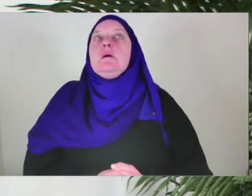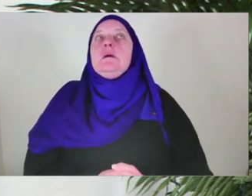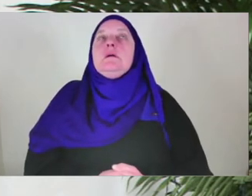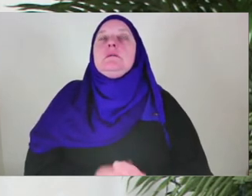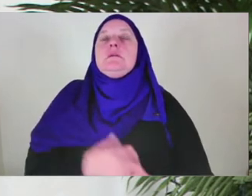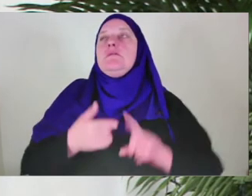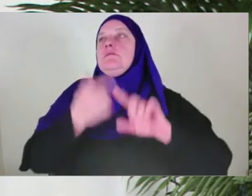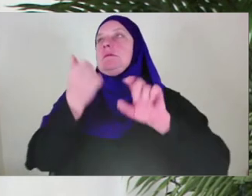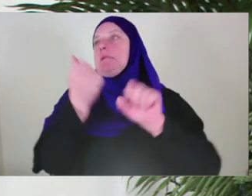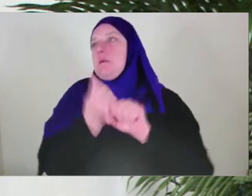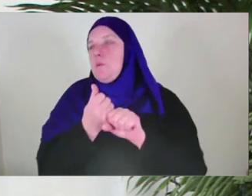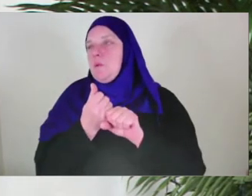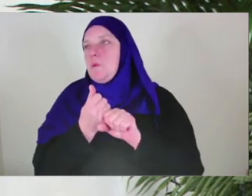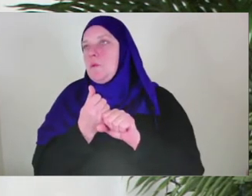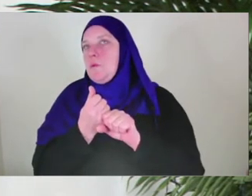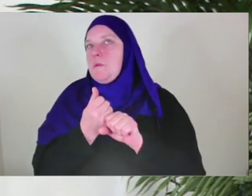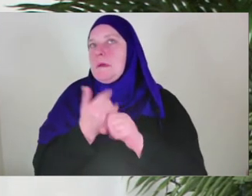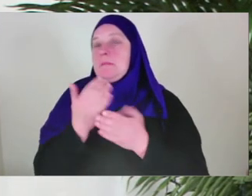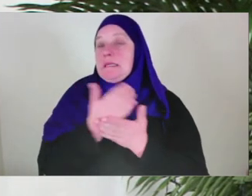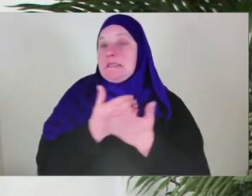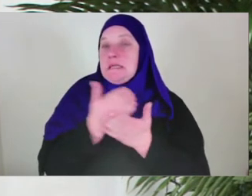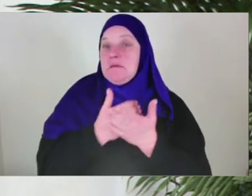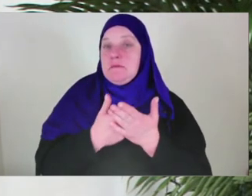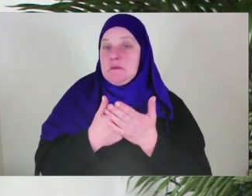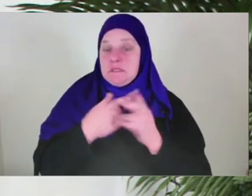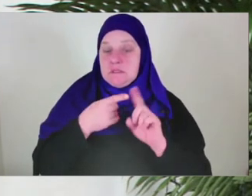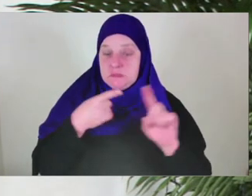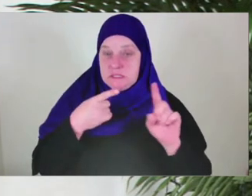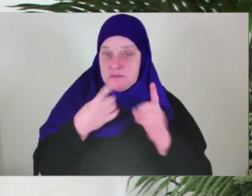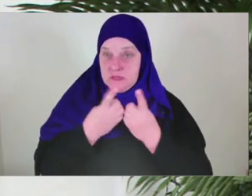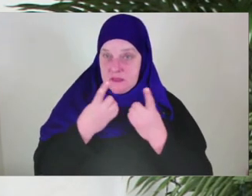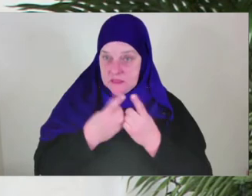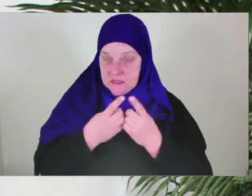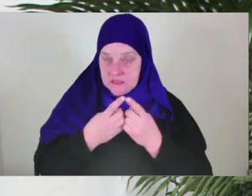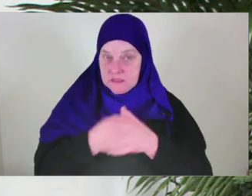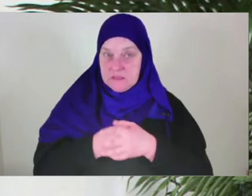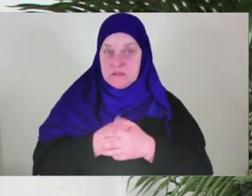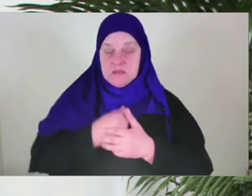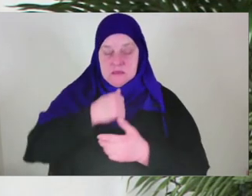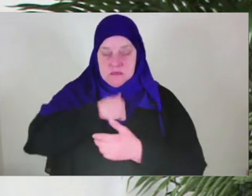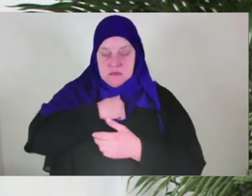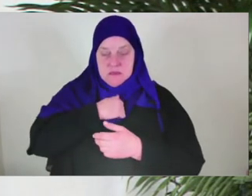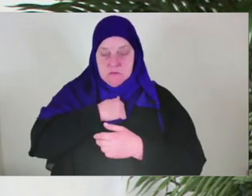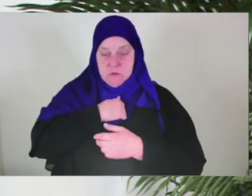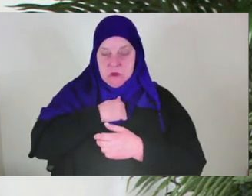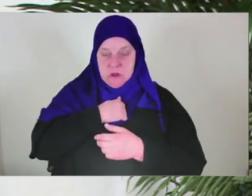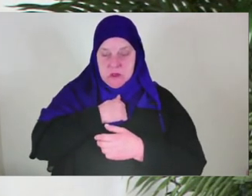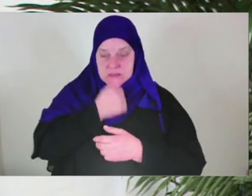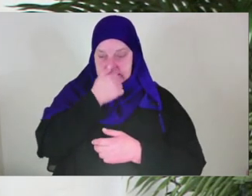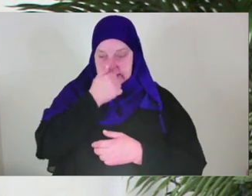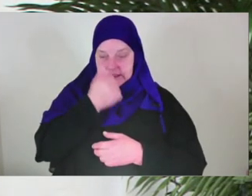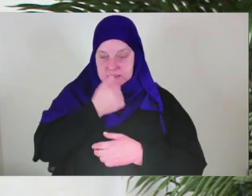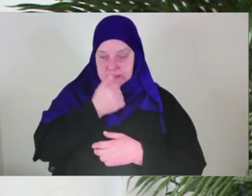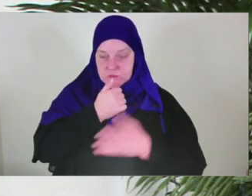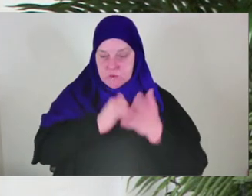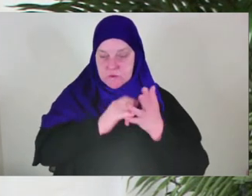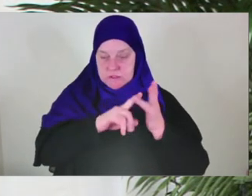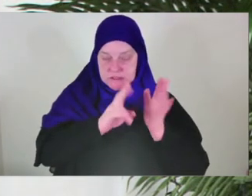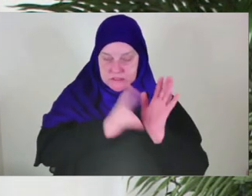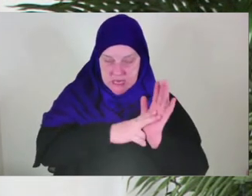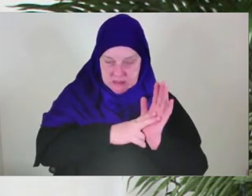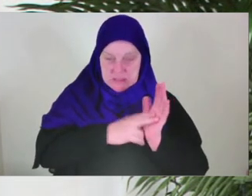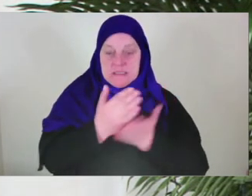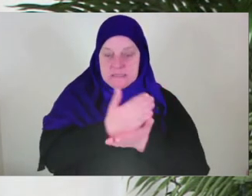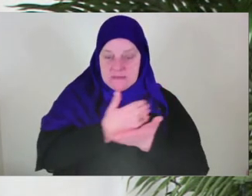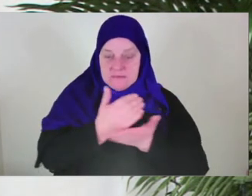son has started to save some money so that when he gets his license, he can buy a car. Or my wife and I